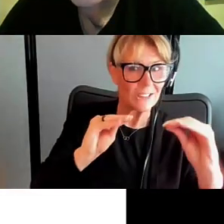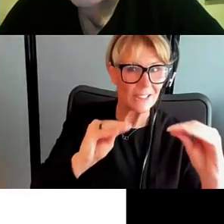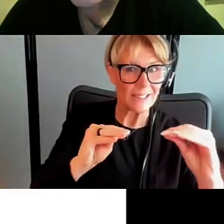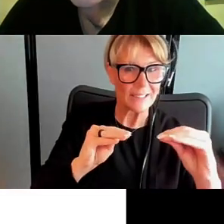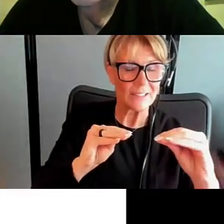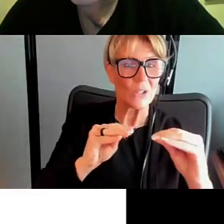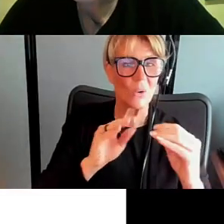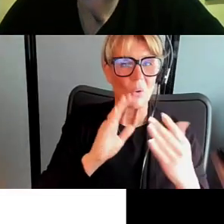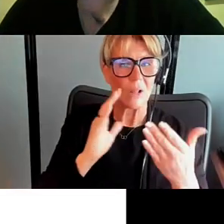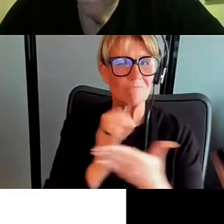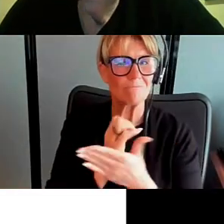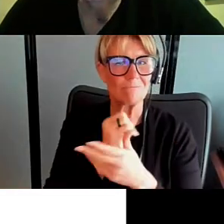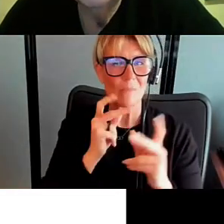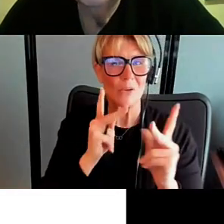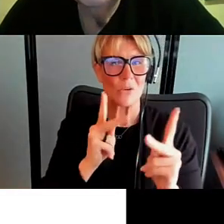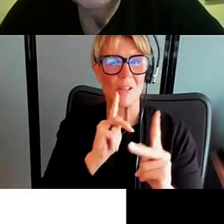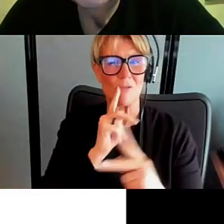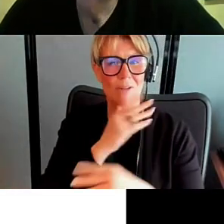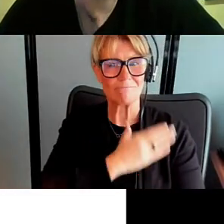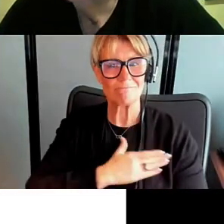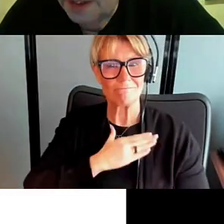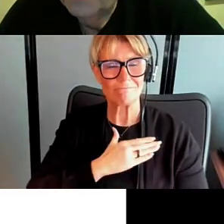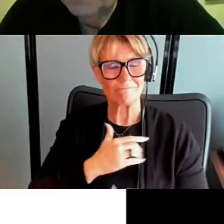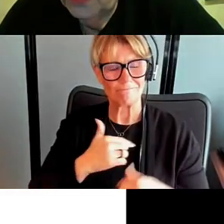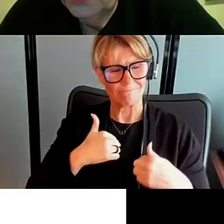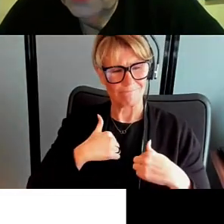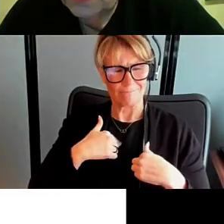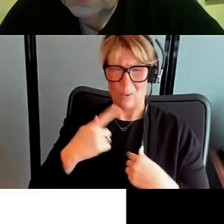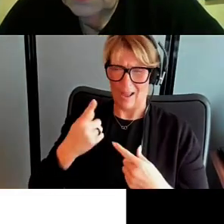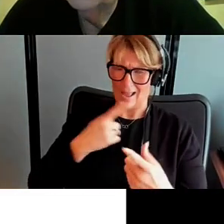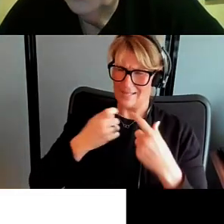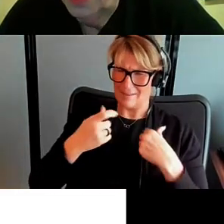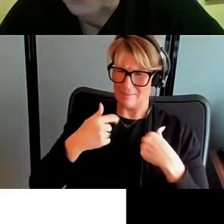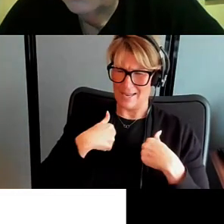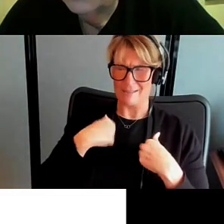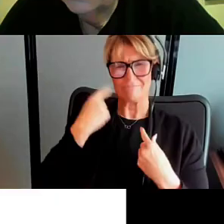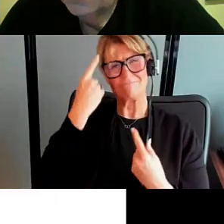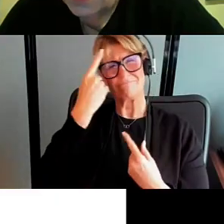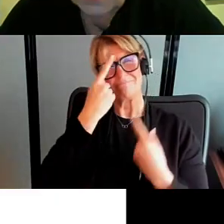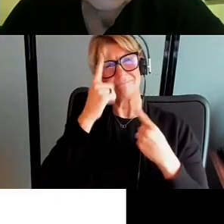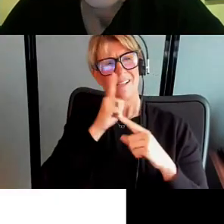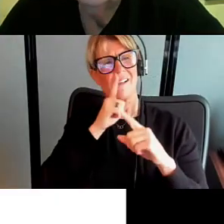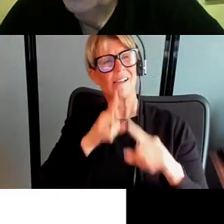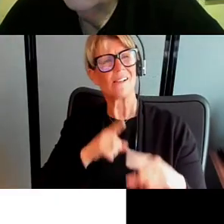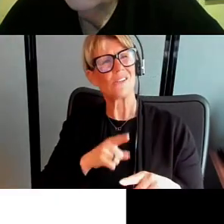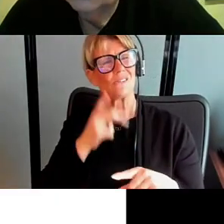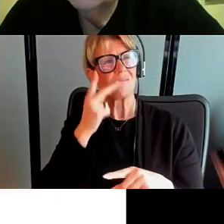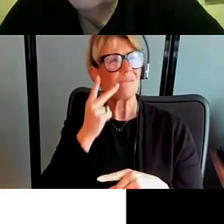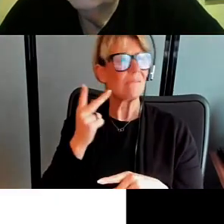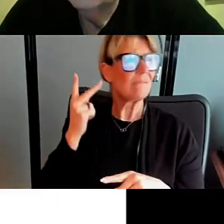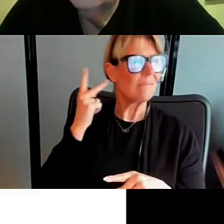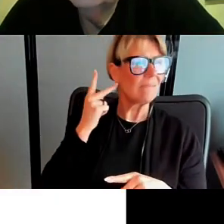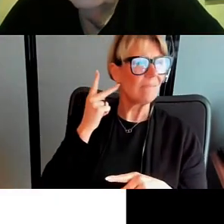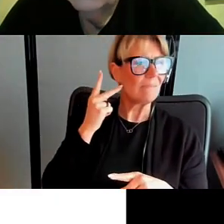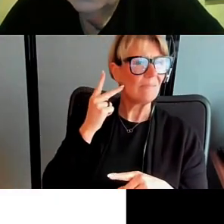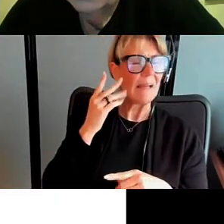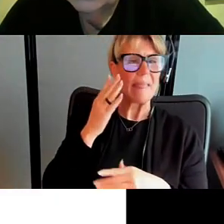But just the opportunity to think about their practice and to pass on